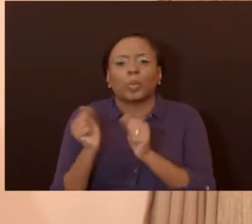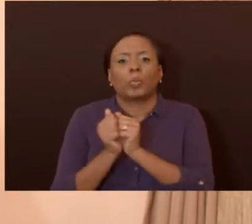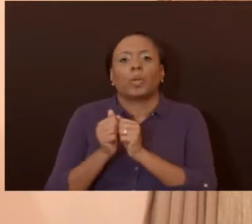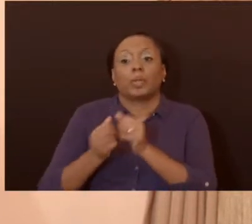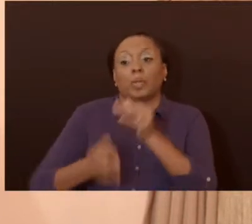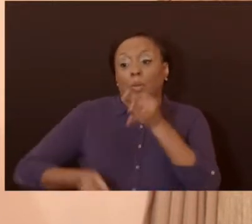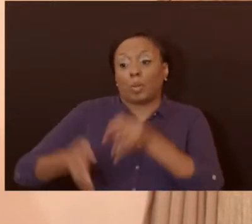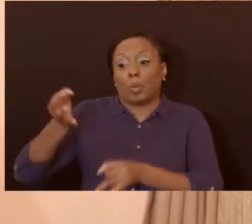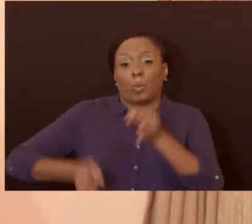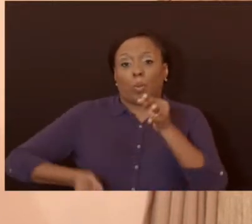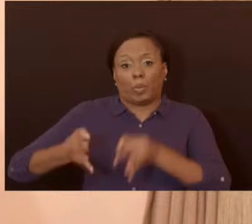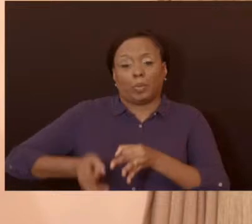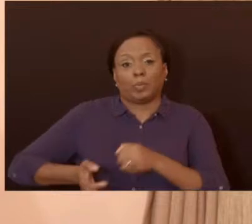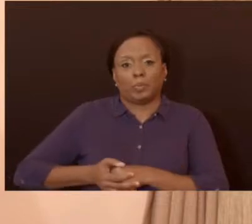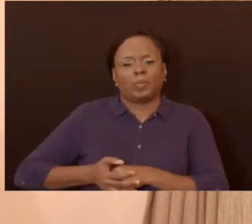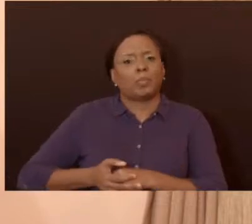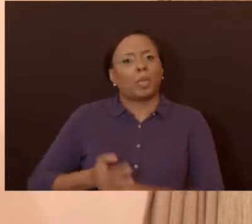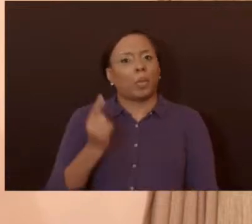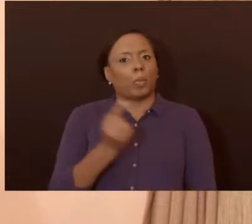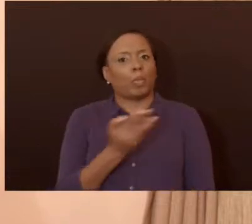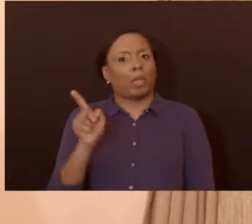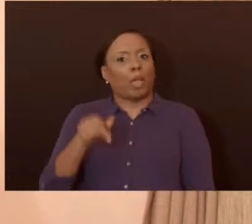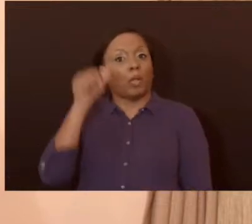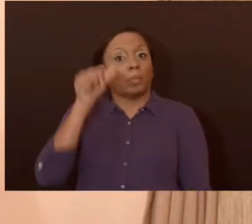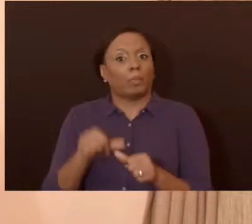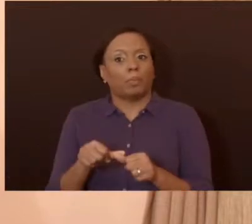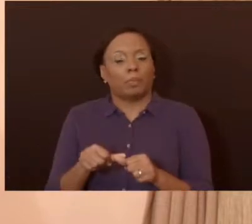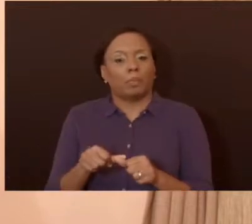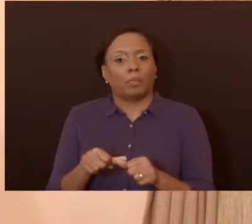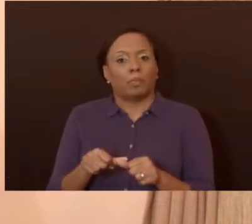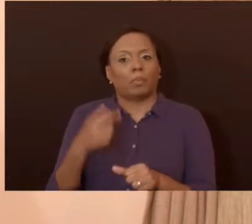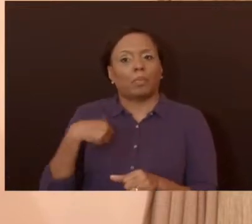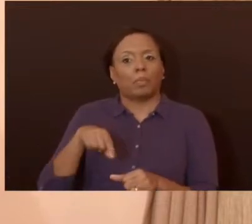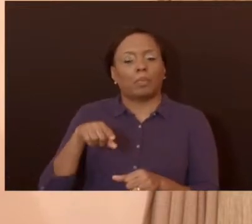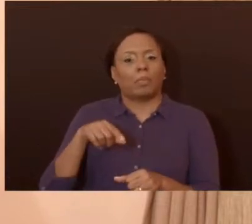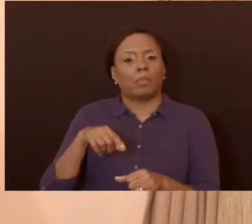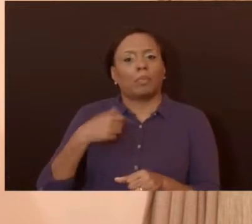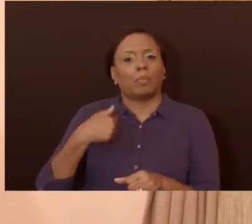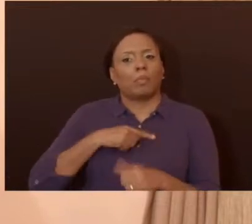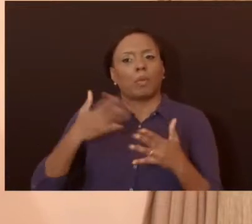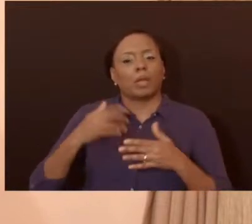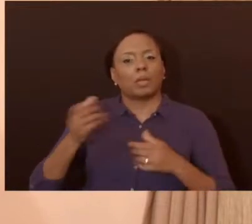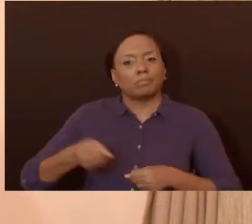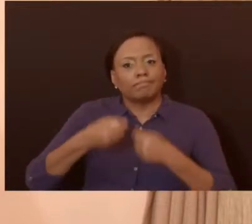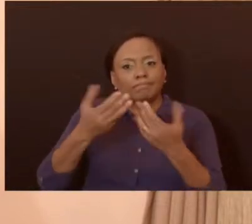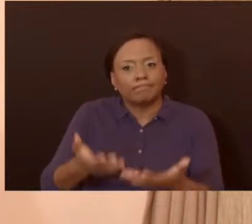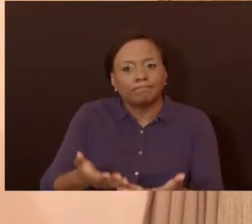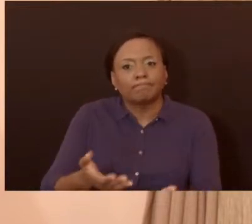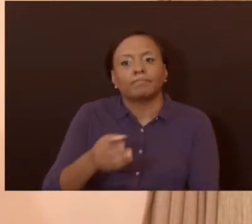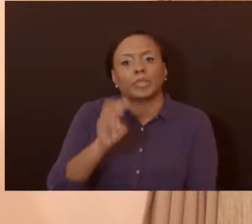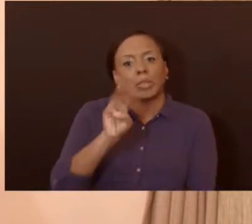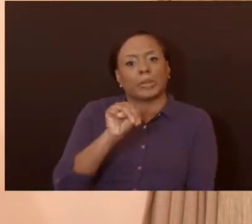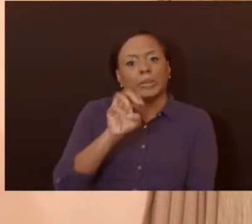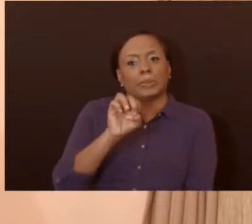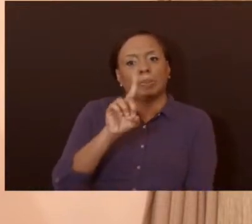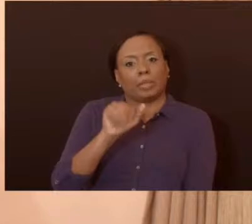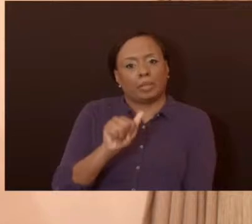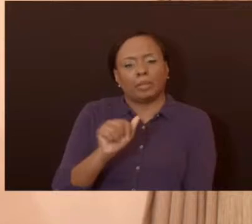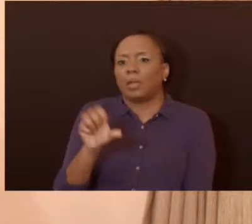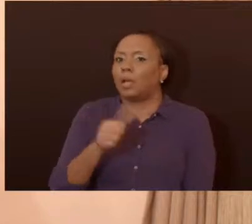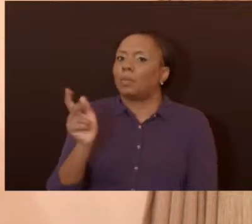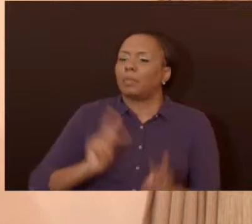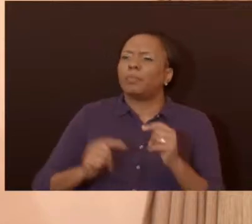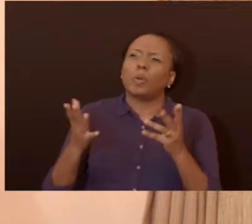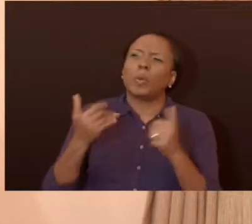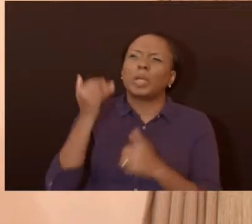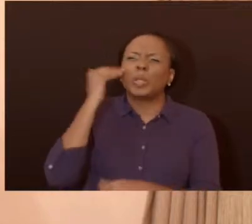cases. I think one of the things that we have to do is to make this available, this information available to the press, so that others who